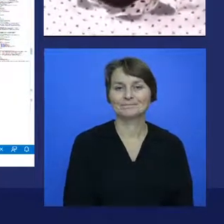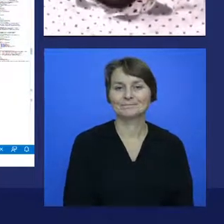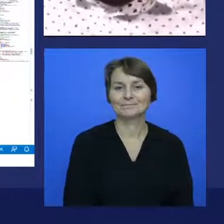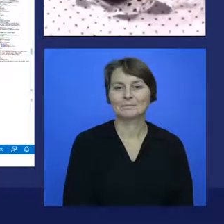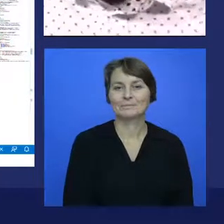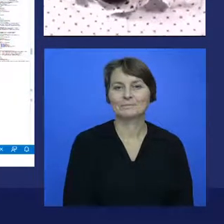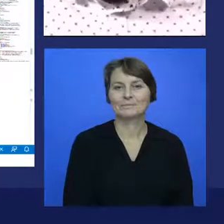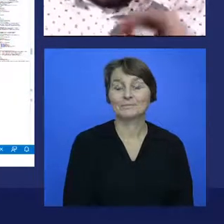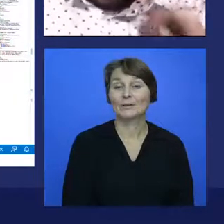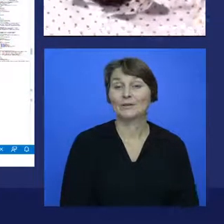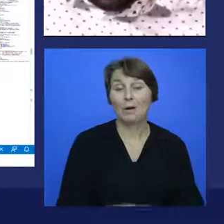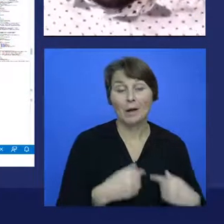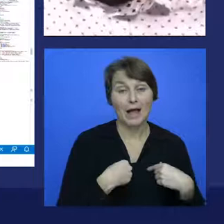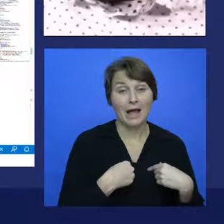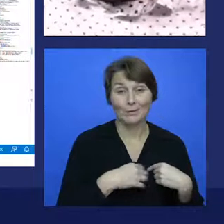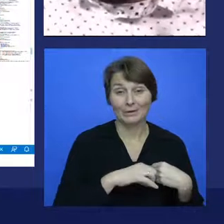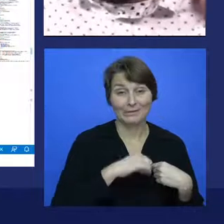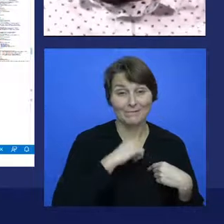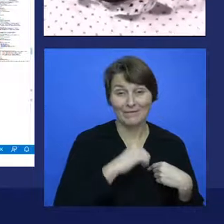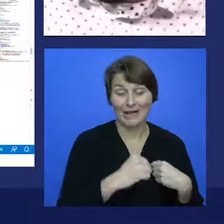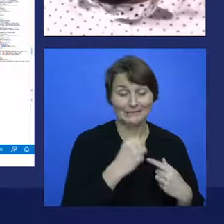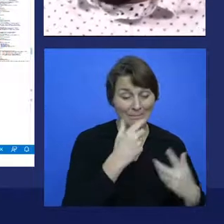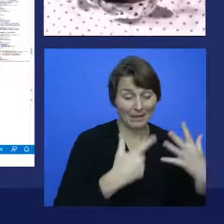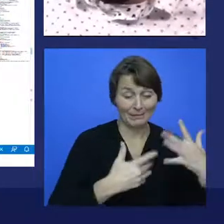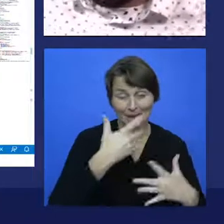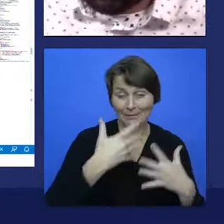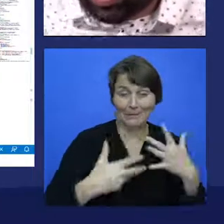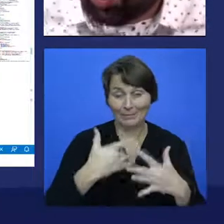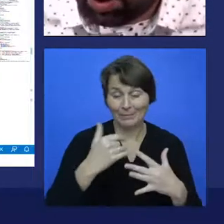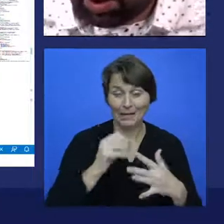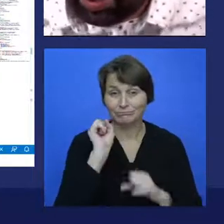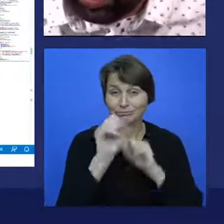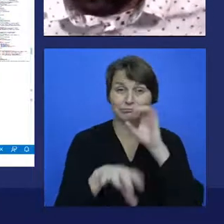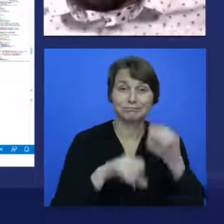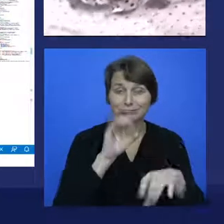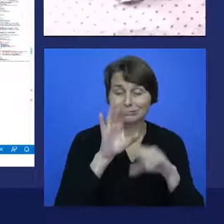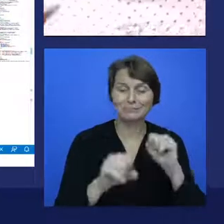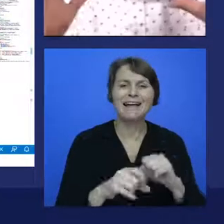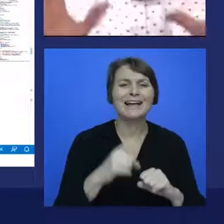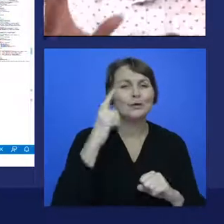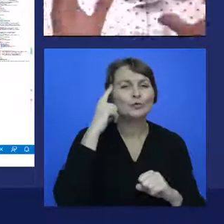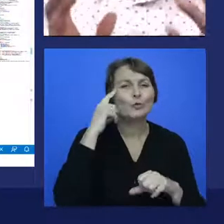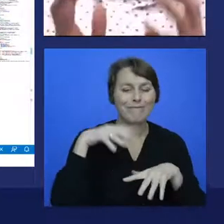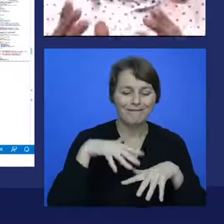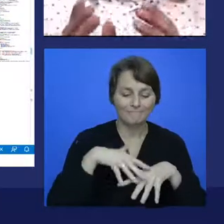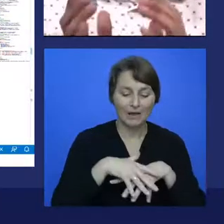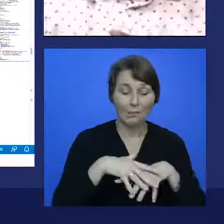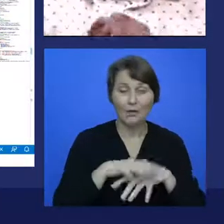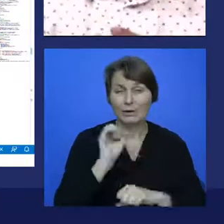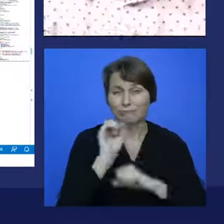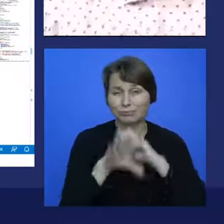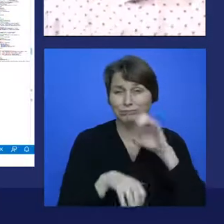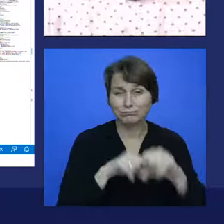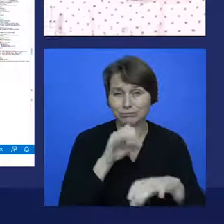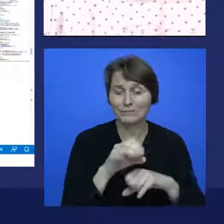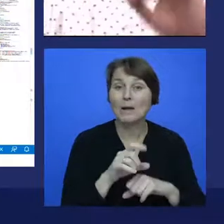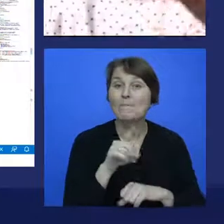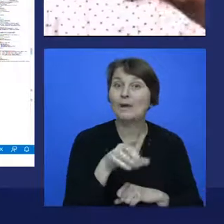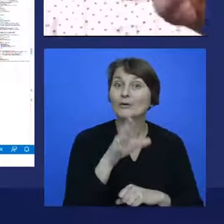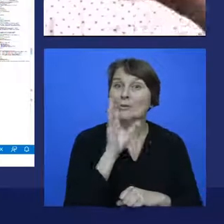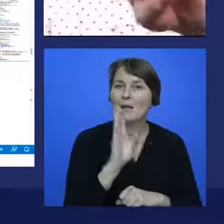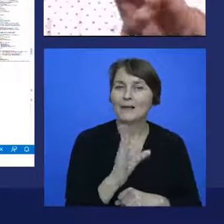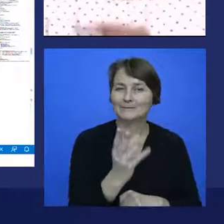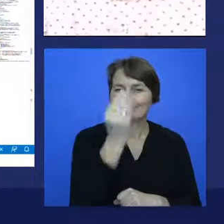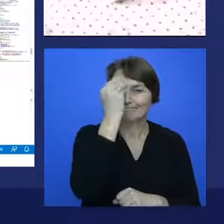super fast through like a lot of maths and a lot of neural network stuff. But the fundamental thing to understand is that